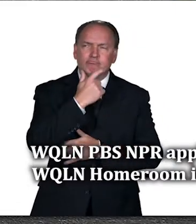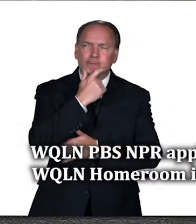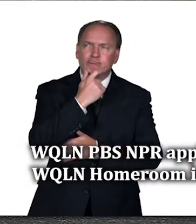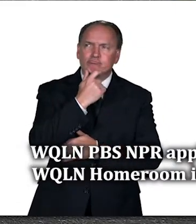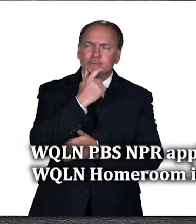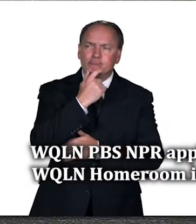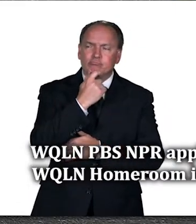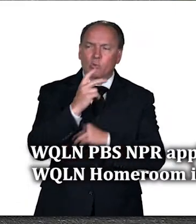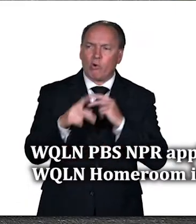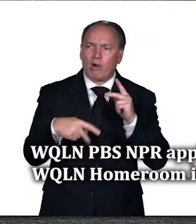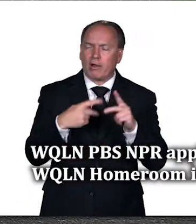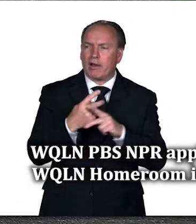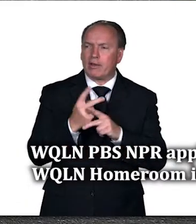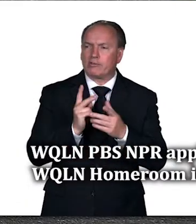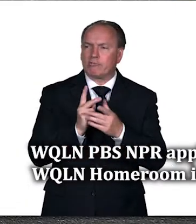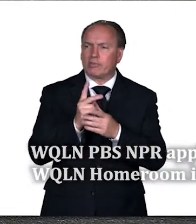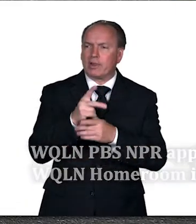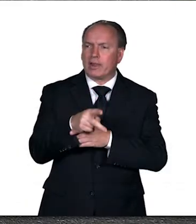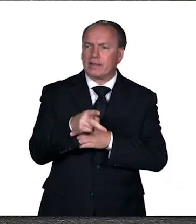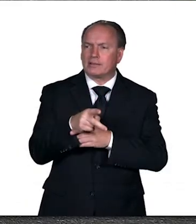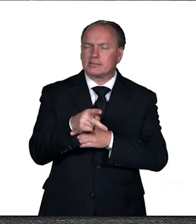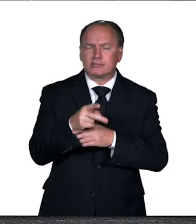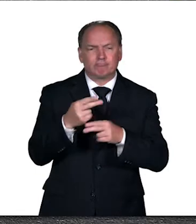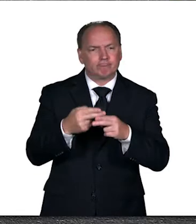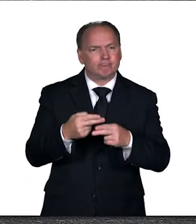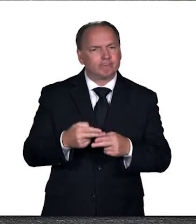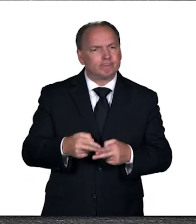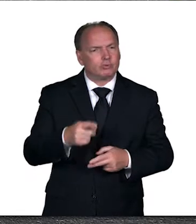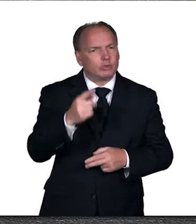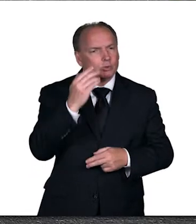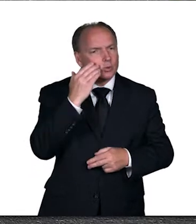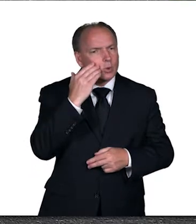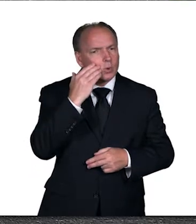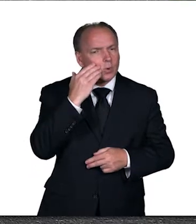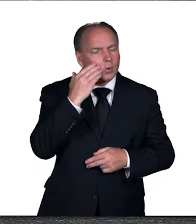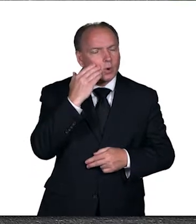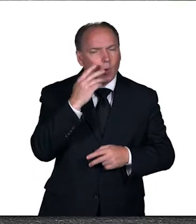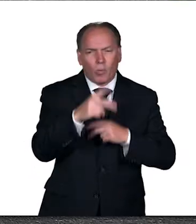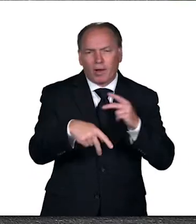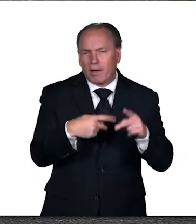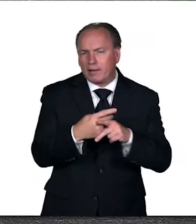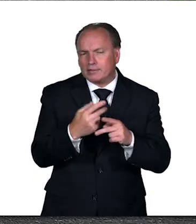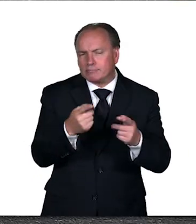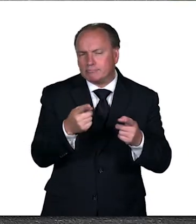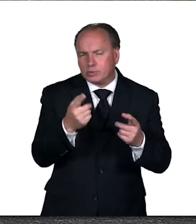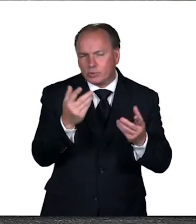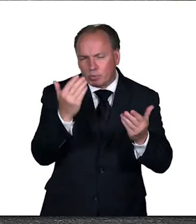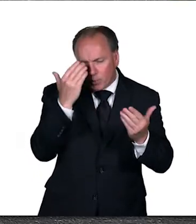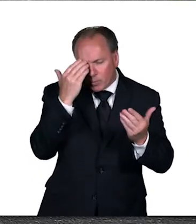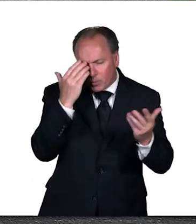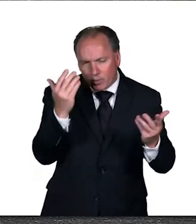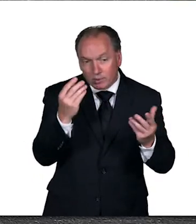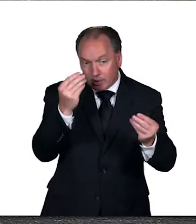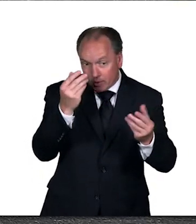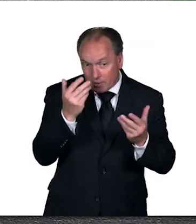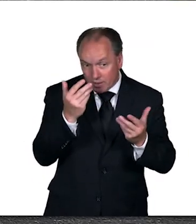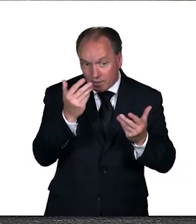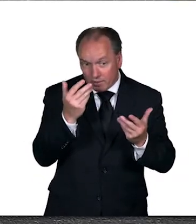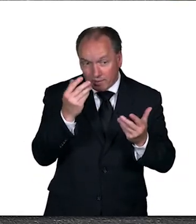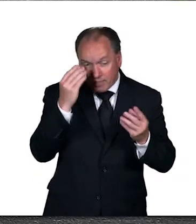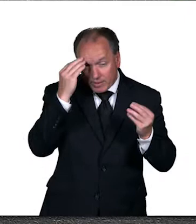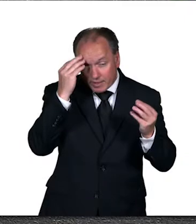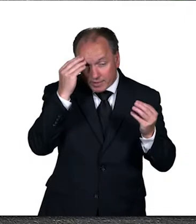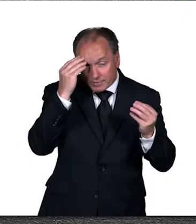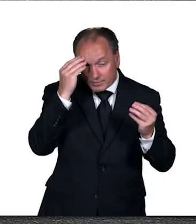what kinds of plants do you know of? What kinds of plants do you know? All right, I want you to